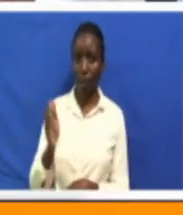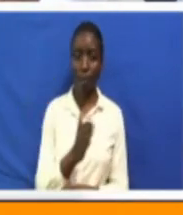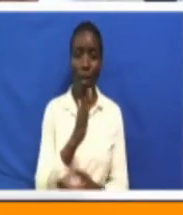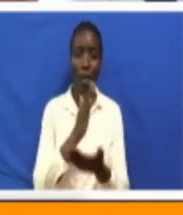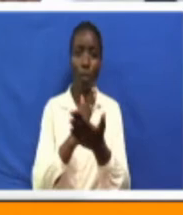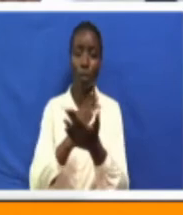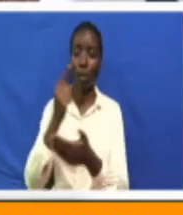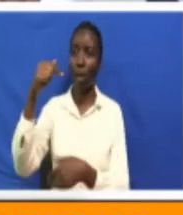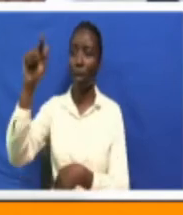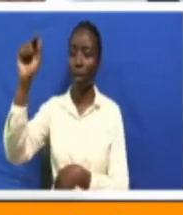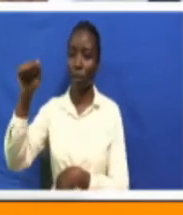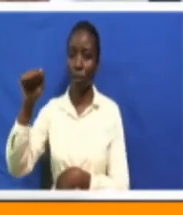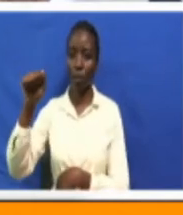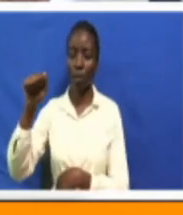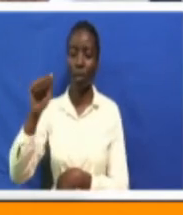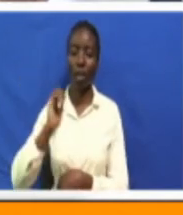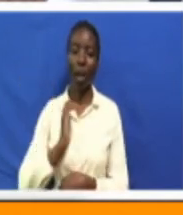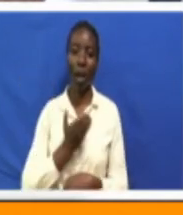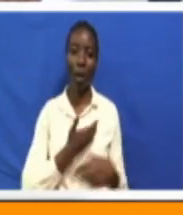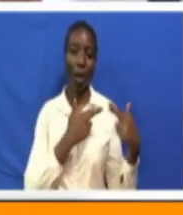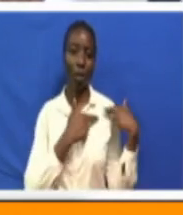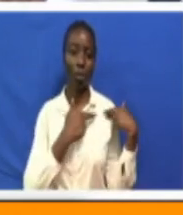funny yes